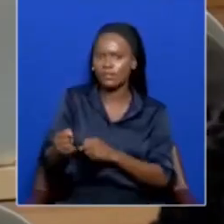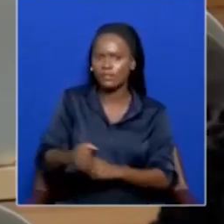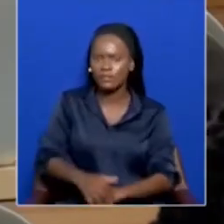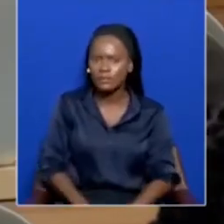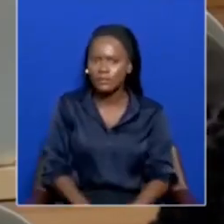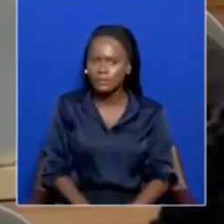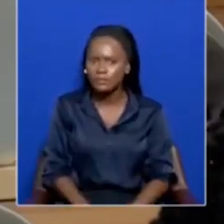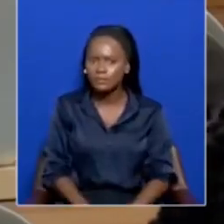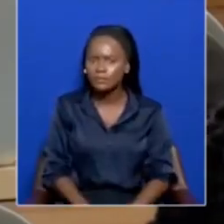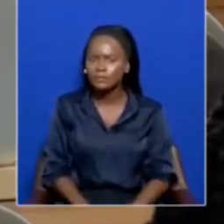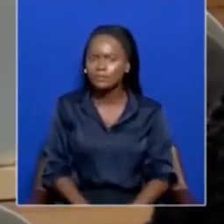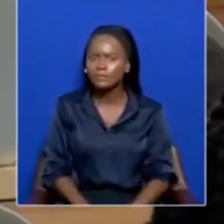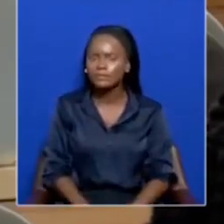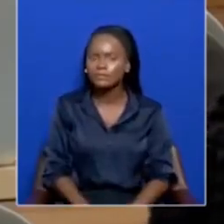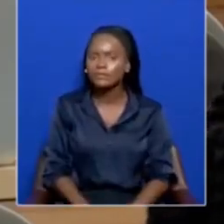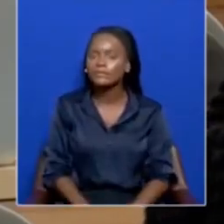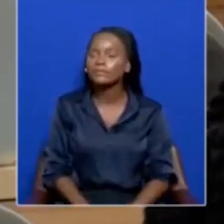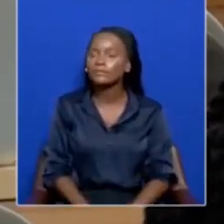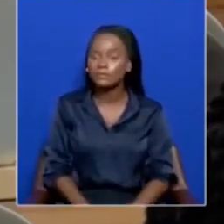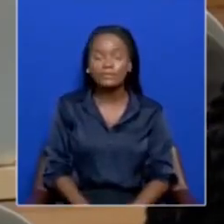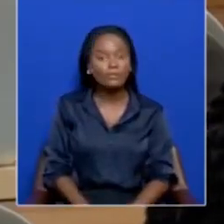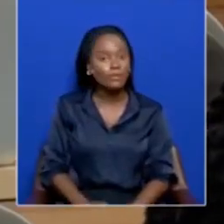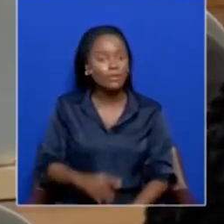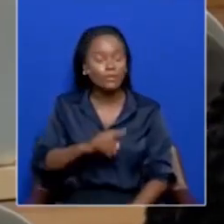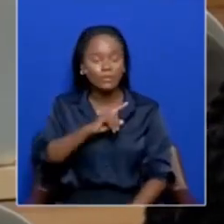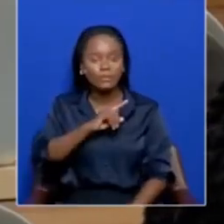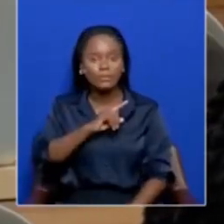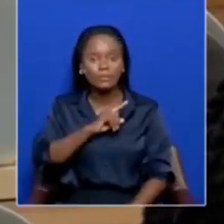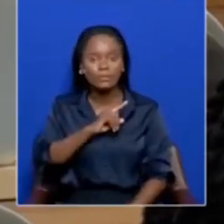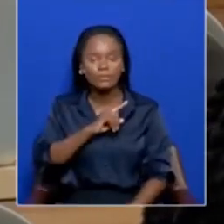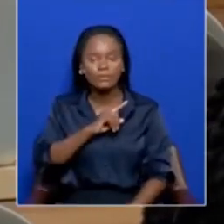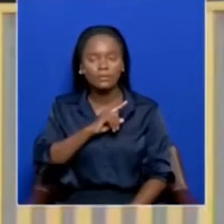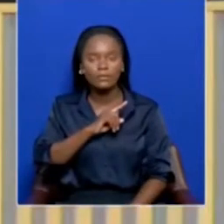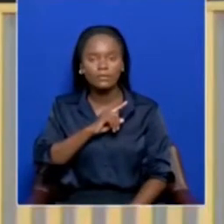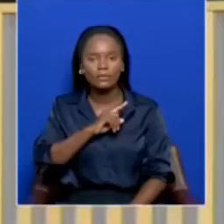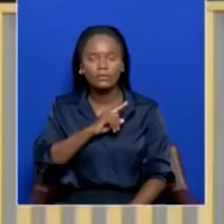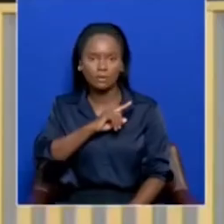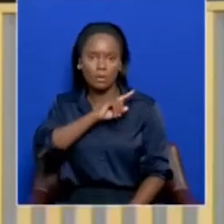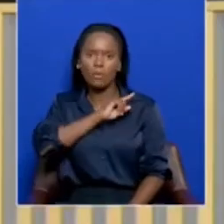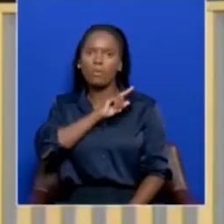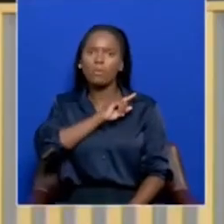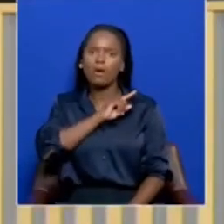at that time because it's very hard to get hold of me.